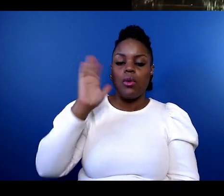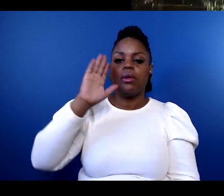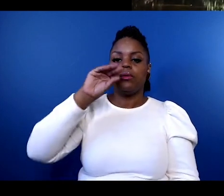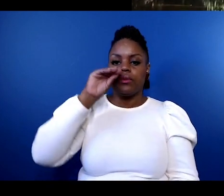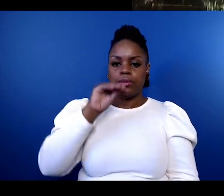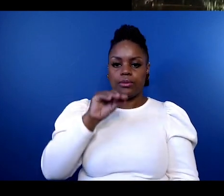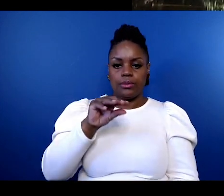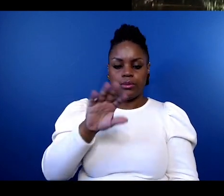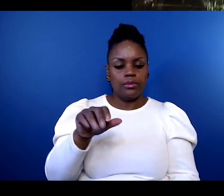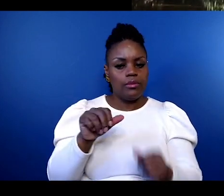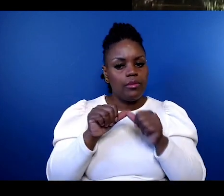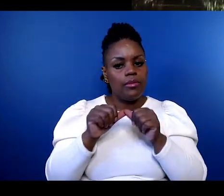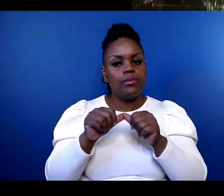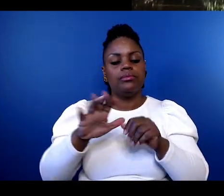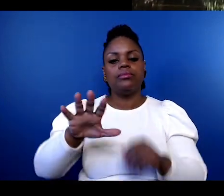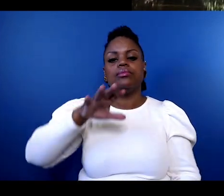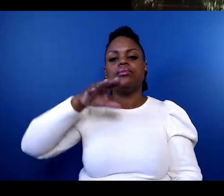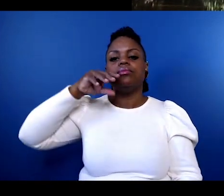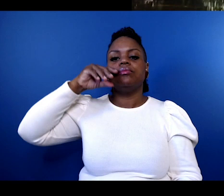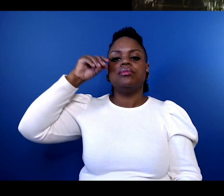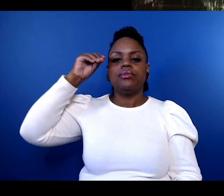Again, inhale, arch,